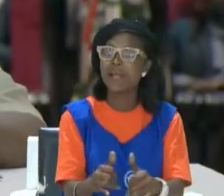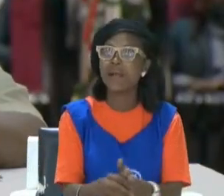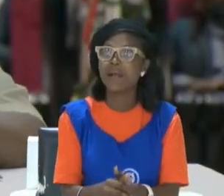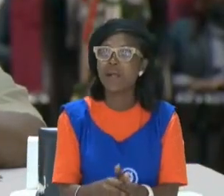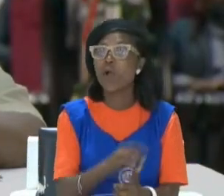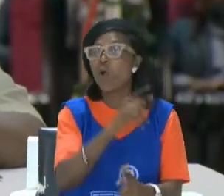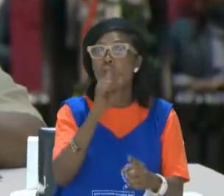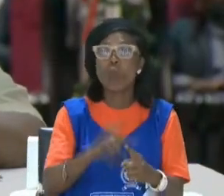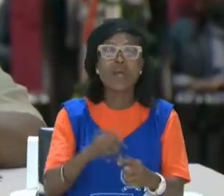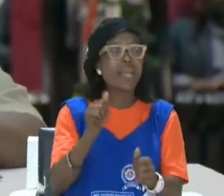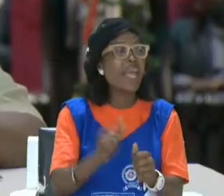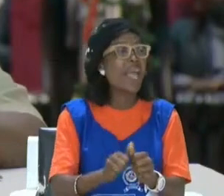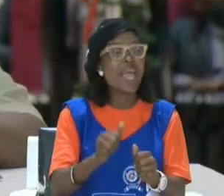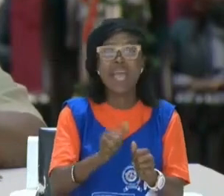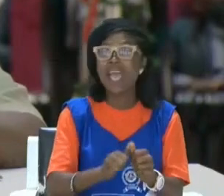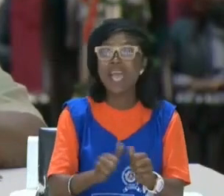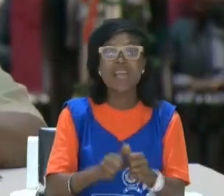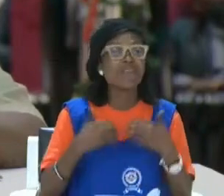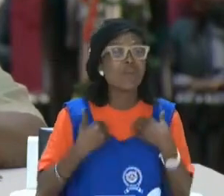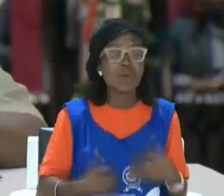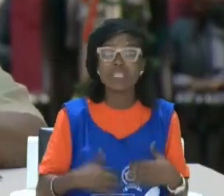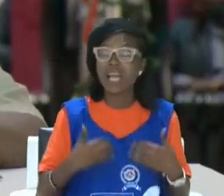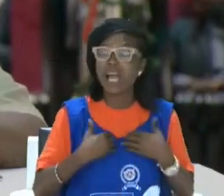when everybody else had given up hope.